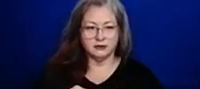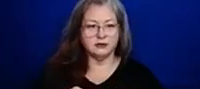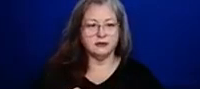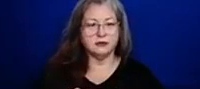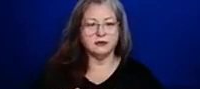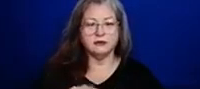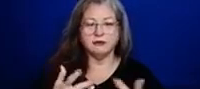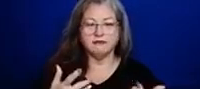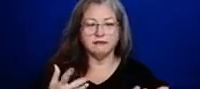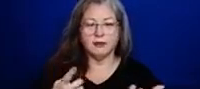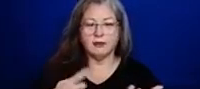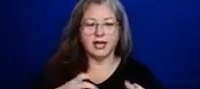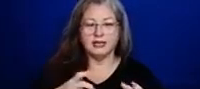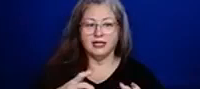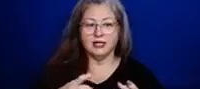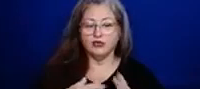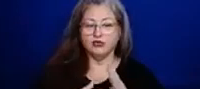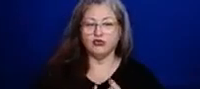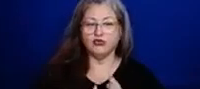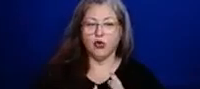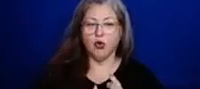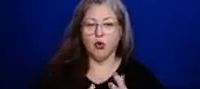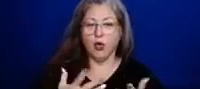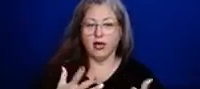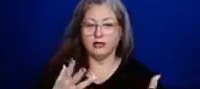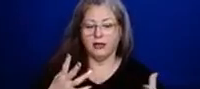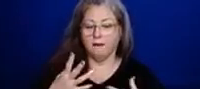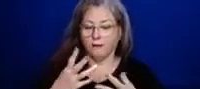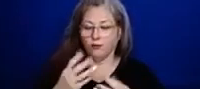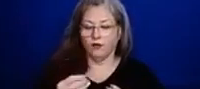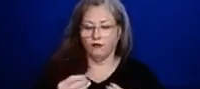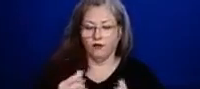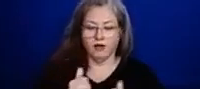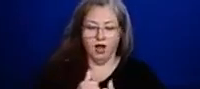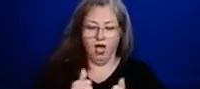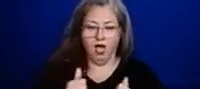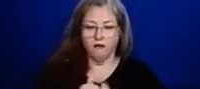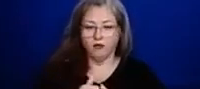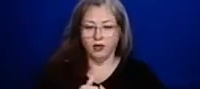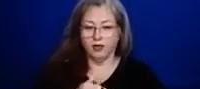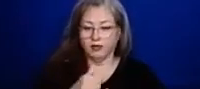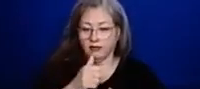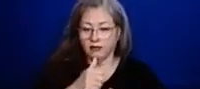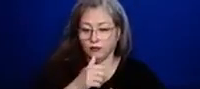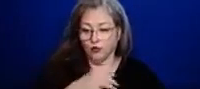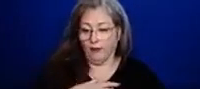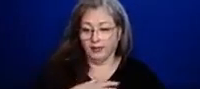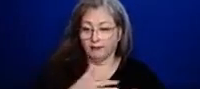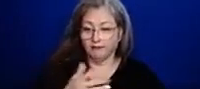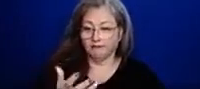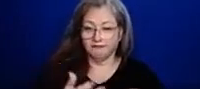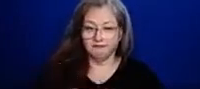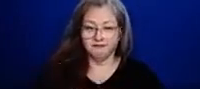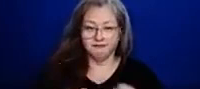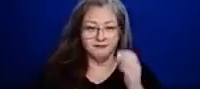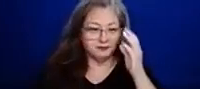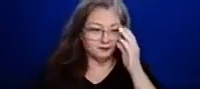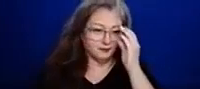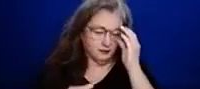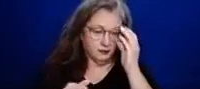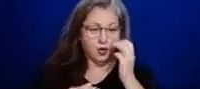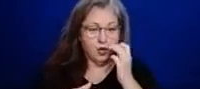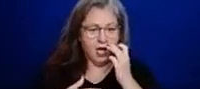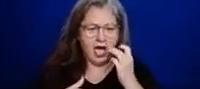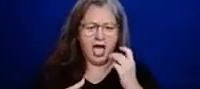it's just something I did for expressing the beauty of love between women, you know. Oh. So we